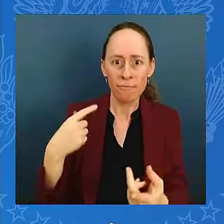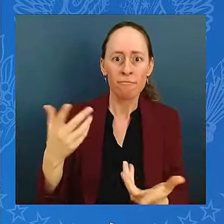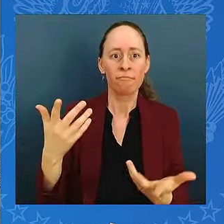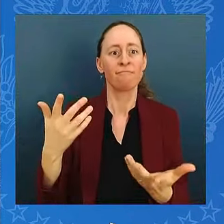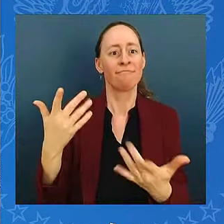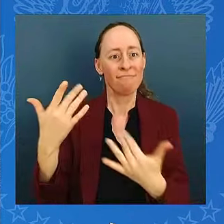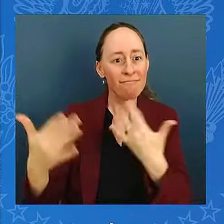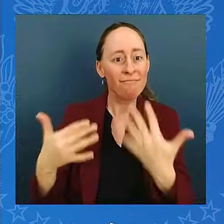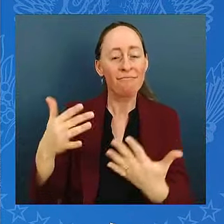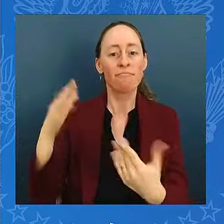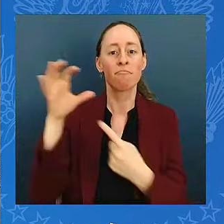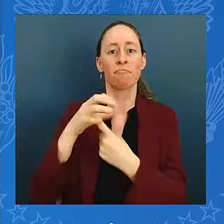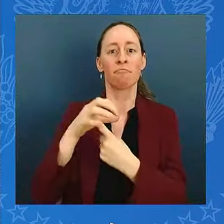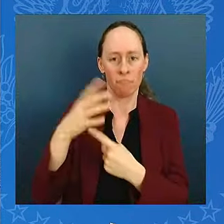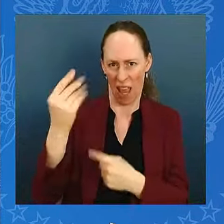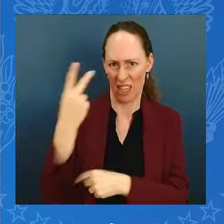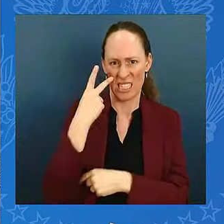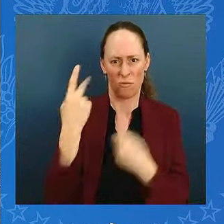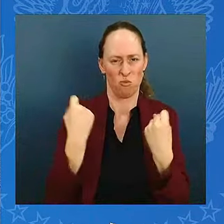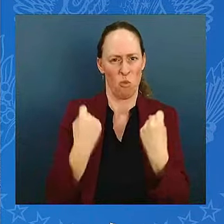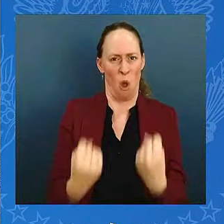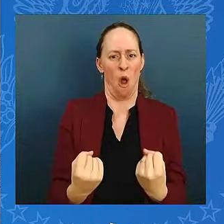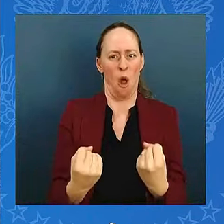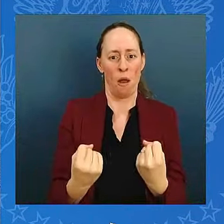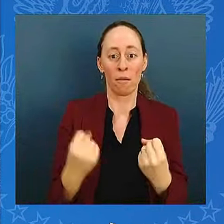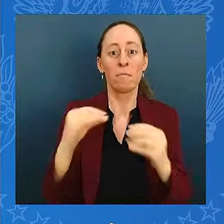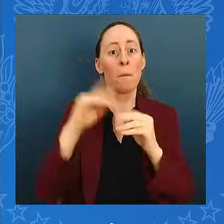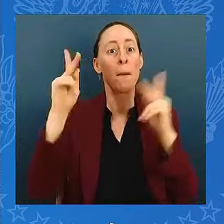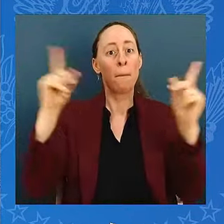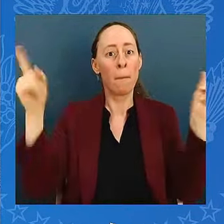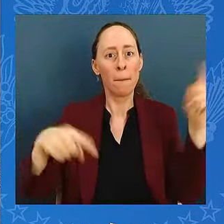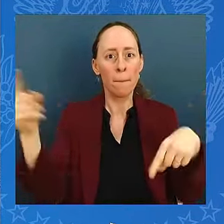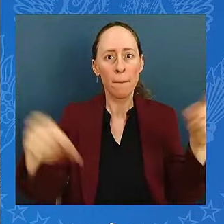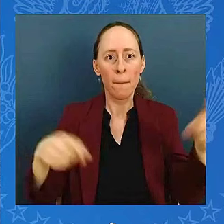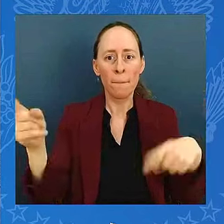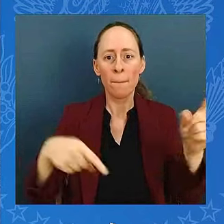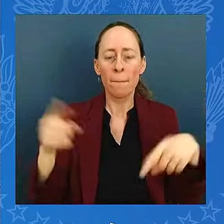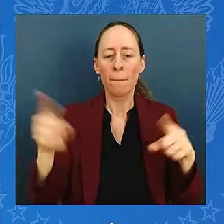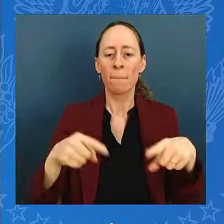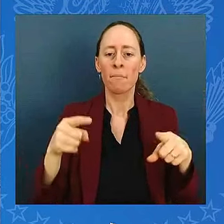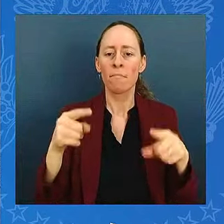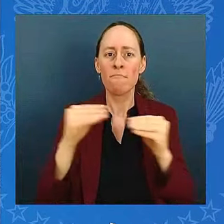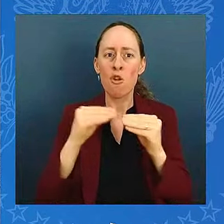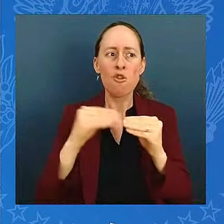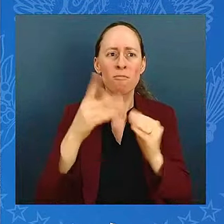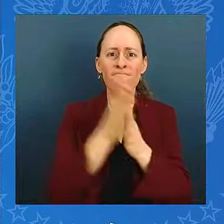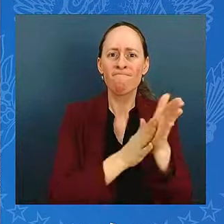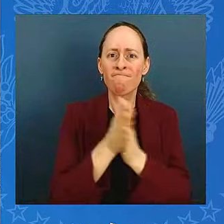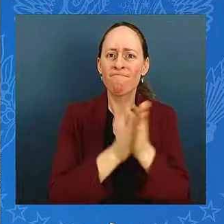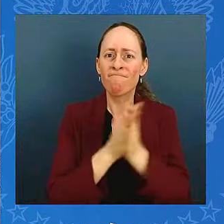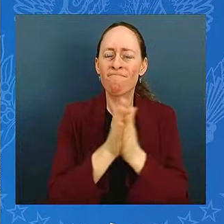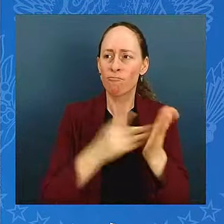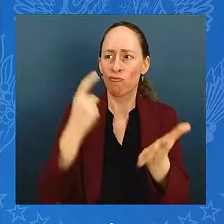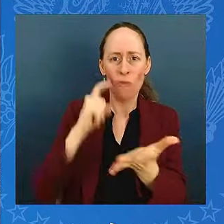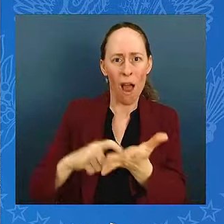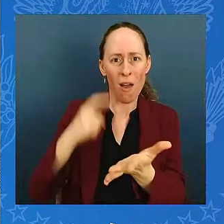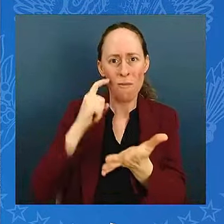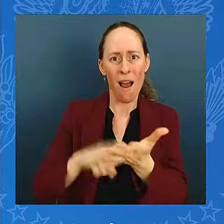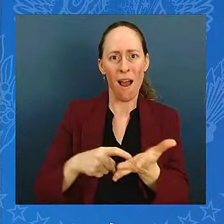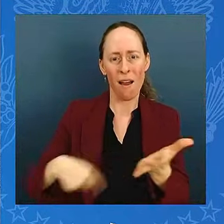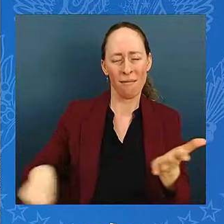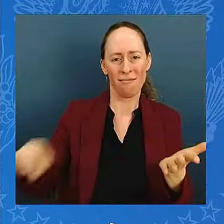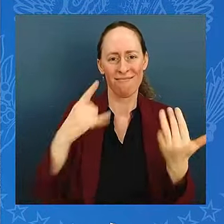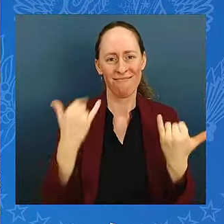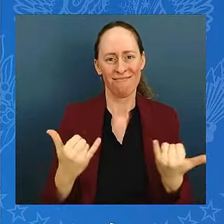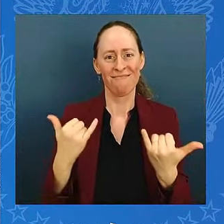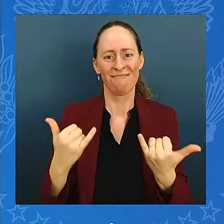more fans, greater engagement, and increased recognition. Yet despite these strides, we are reminded that